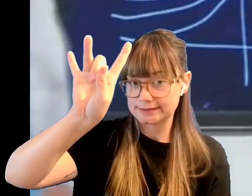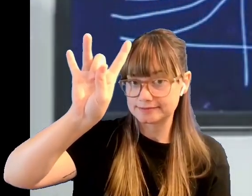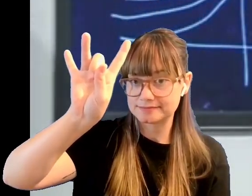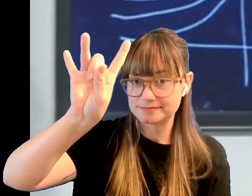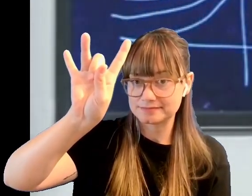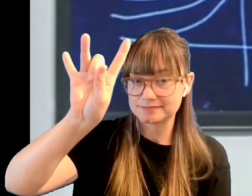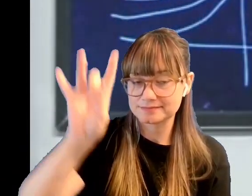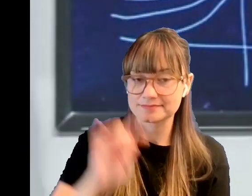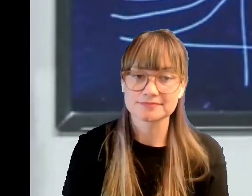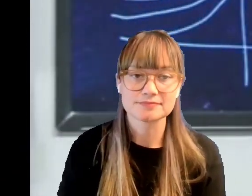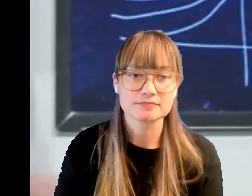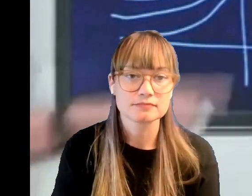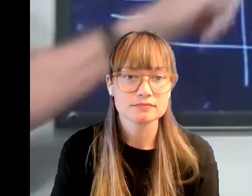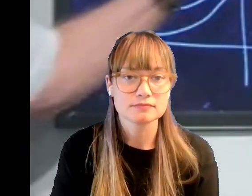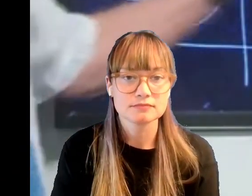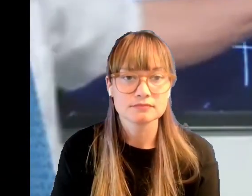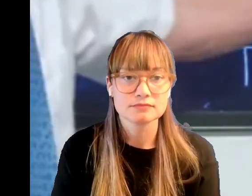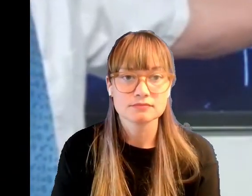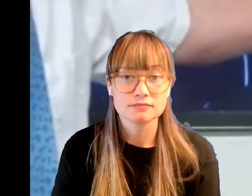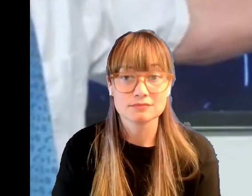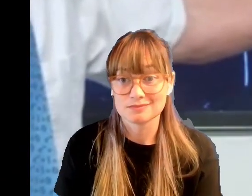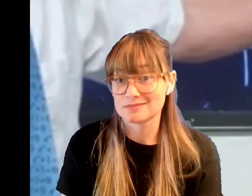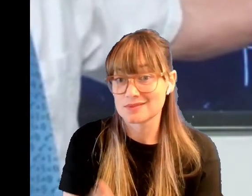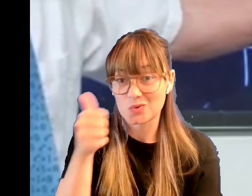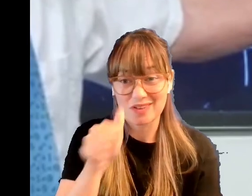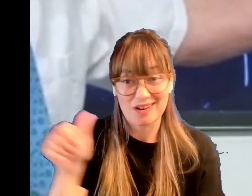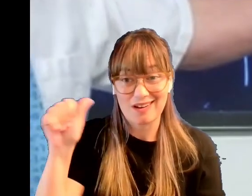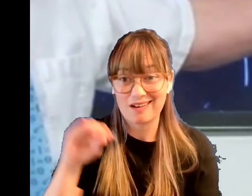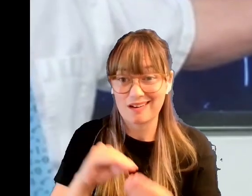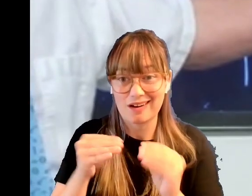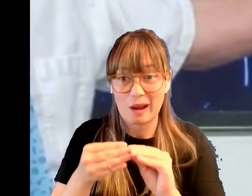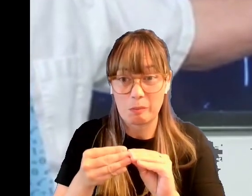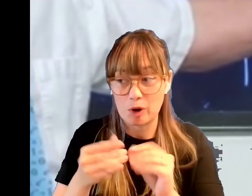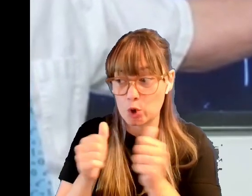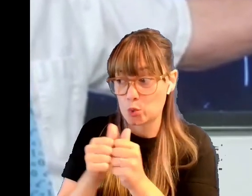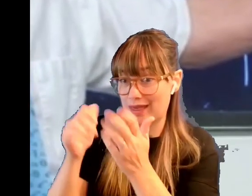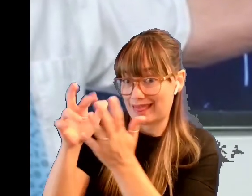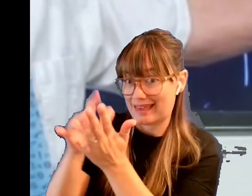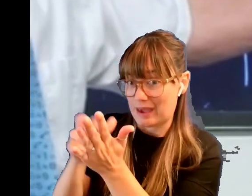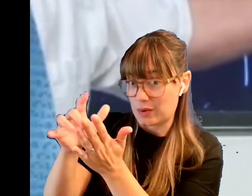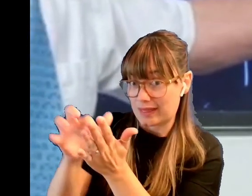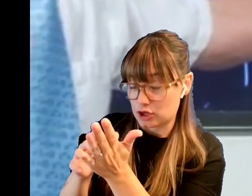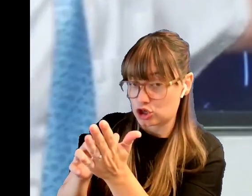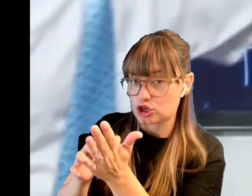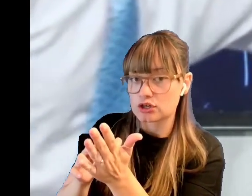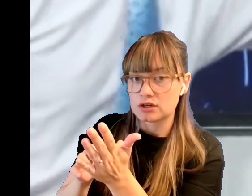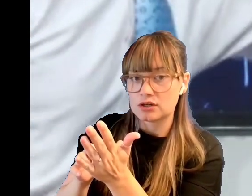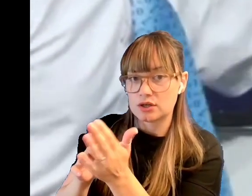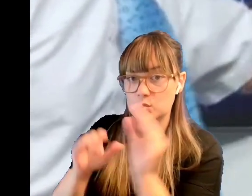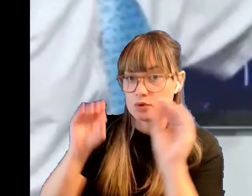y-coordinate. Okay? So I could give you any number whatsoever if you have your calculator handy,